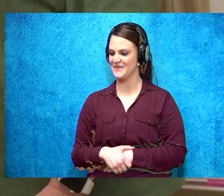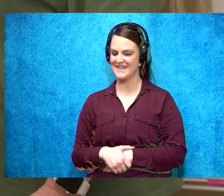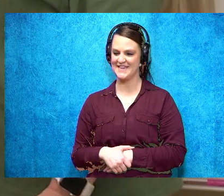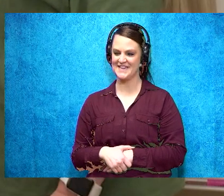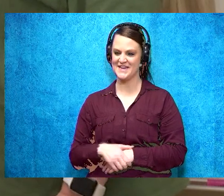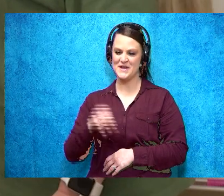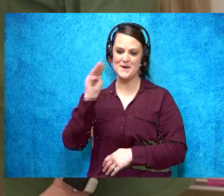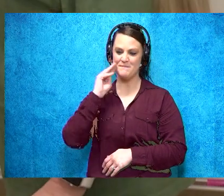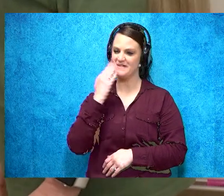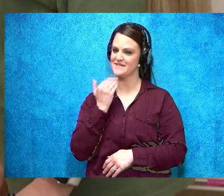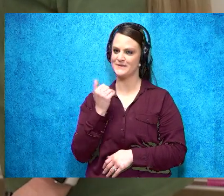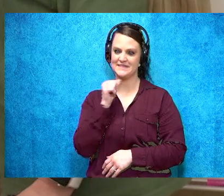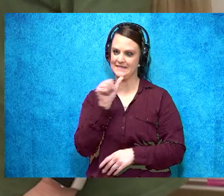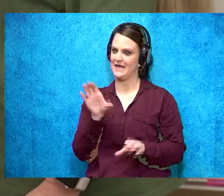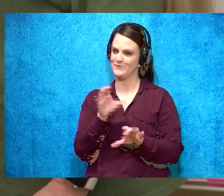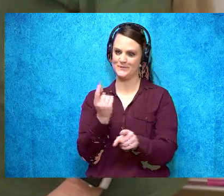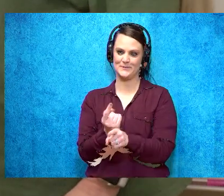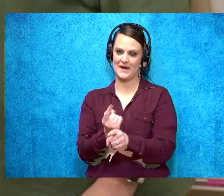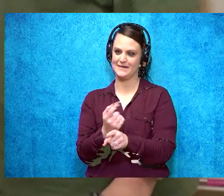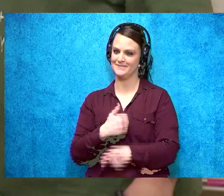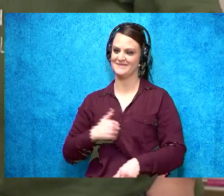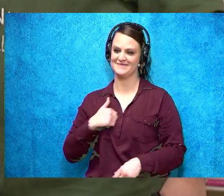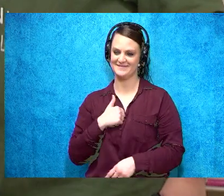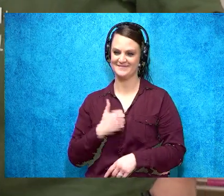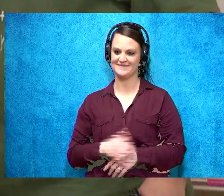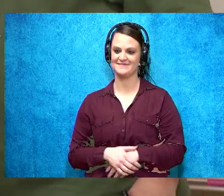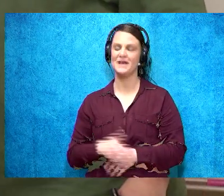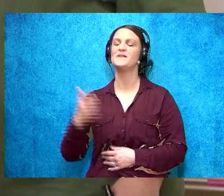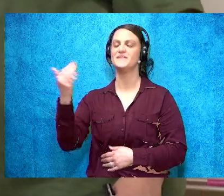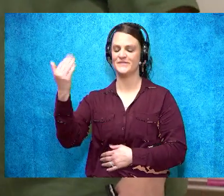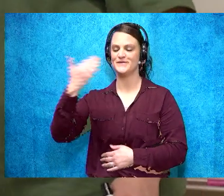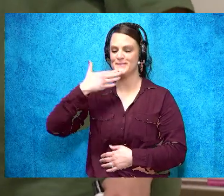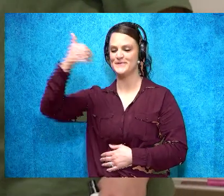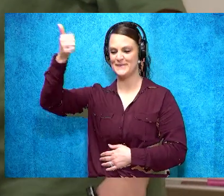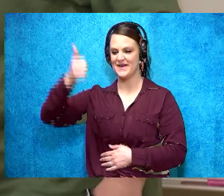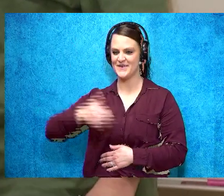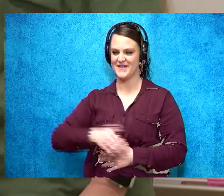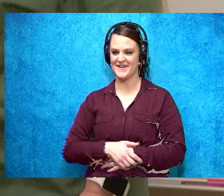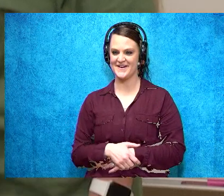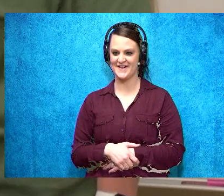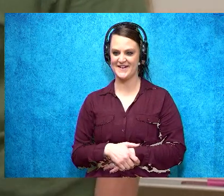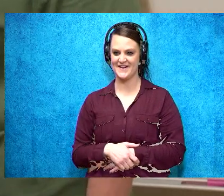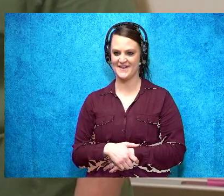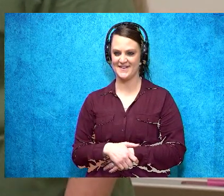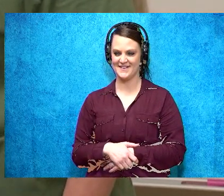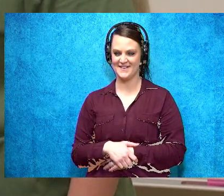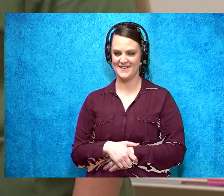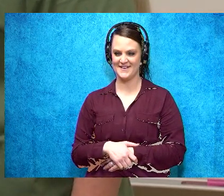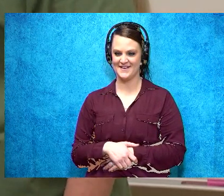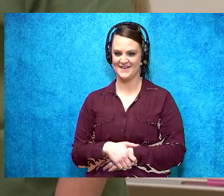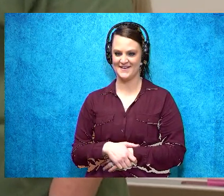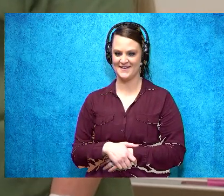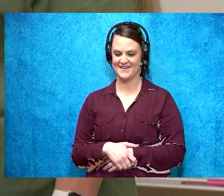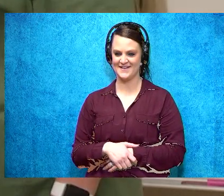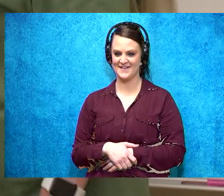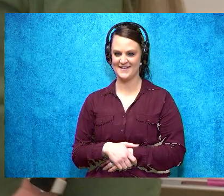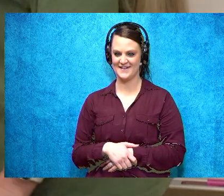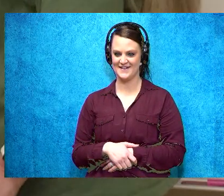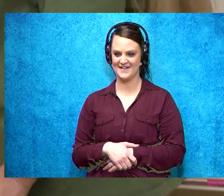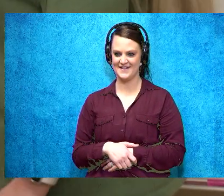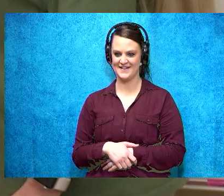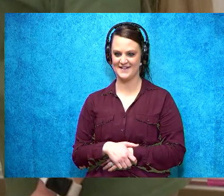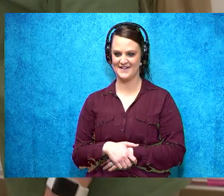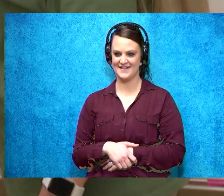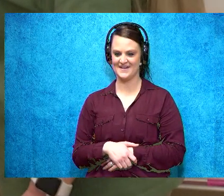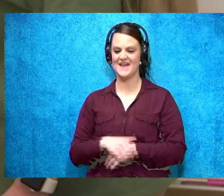not multiplying correctly. 15. That works a lot better. Thank you. All right. Now I